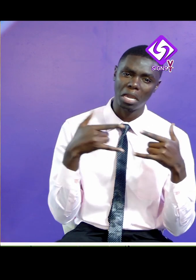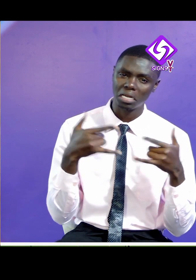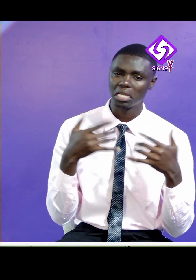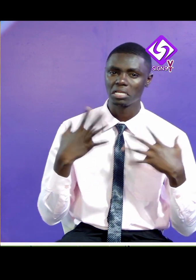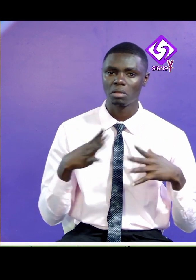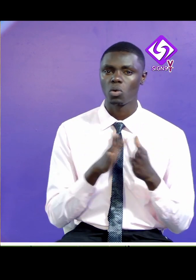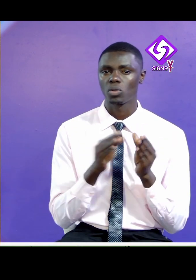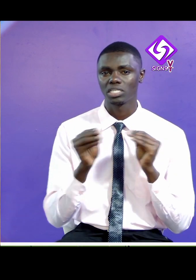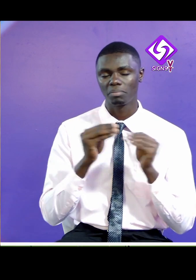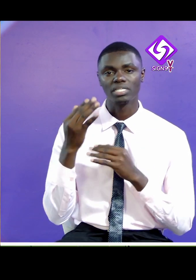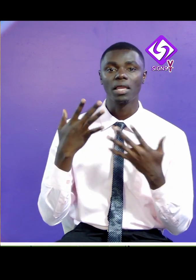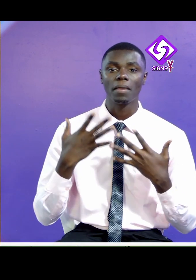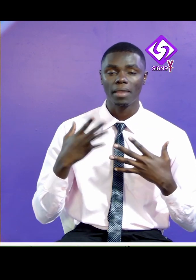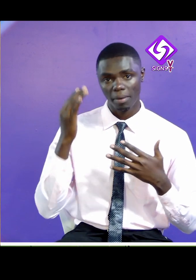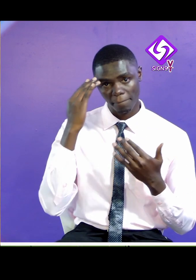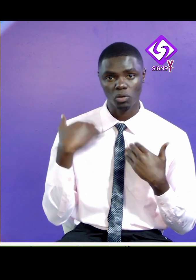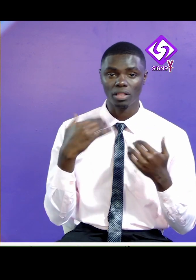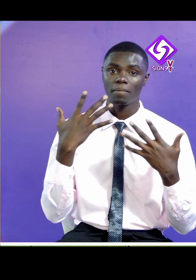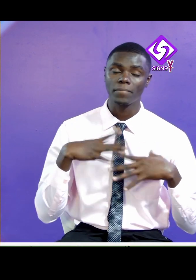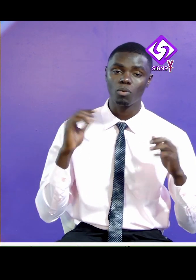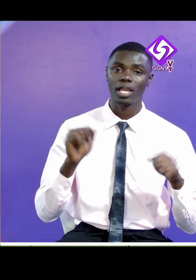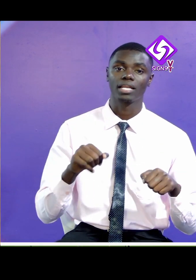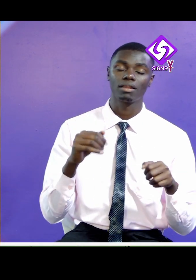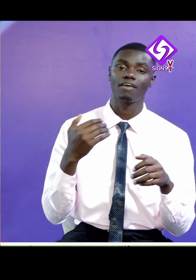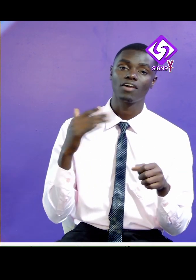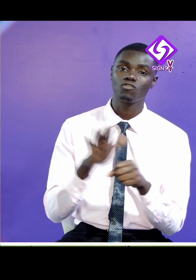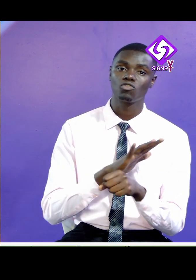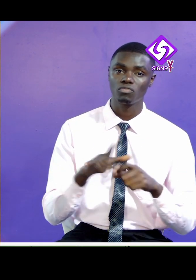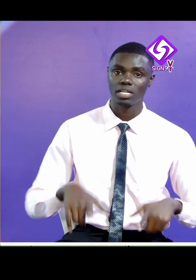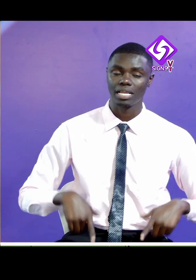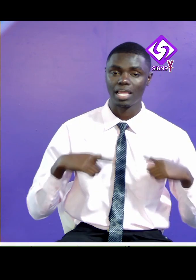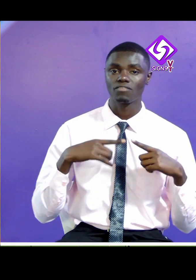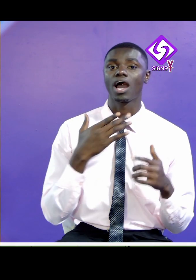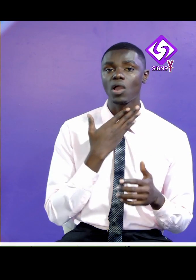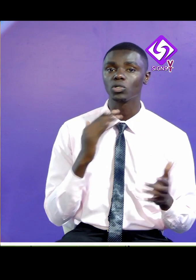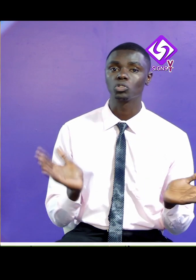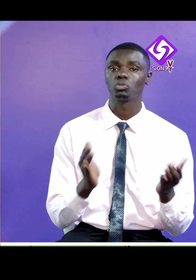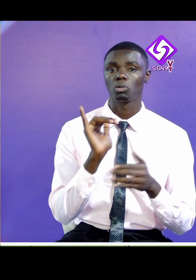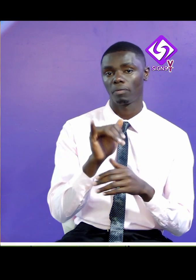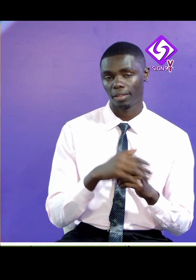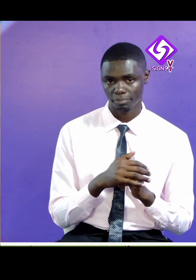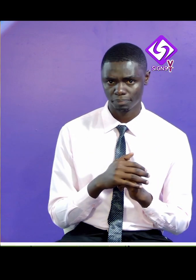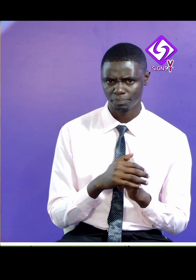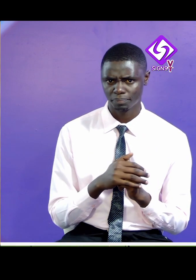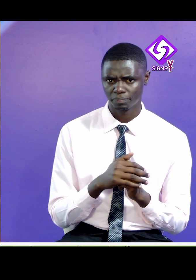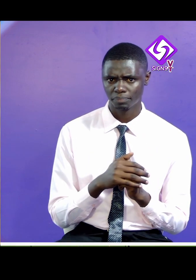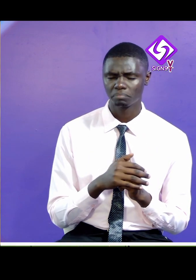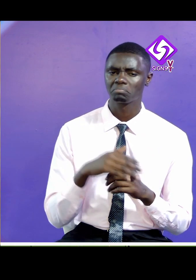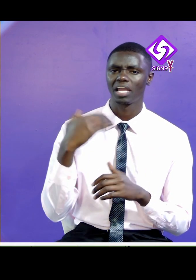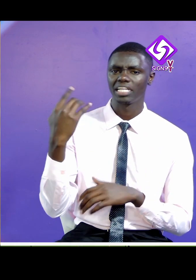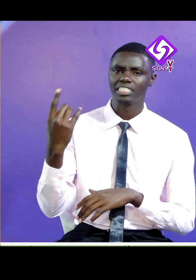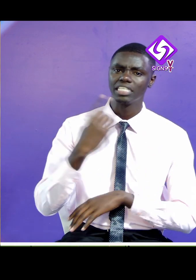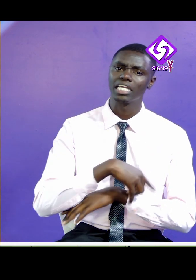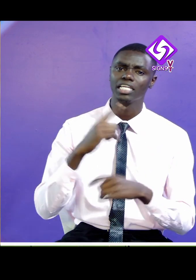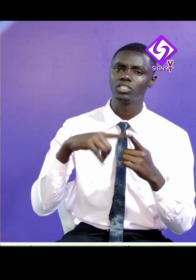fulfilling lives. And we want to promote that meaningful day-to-day life despite people's barriers that might stop